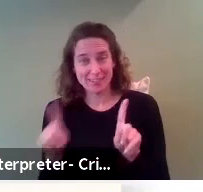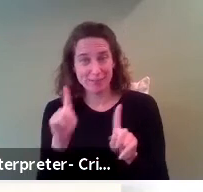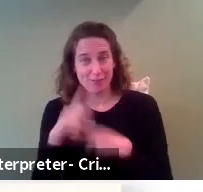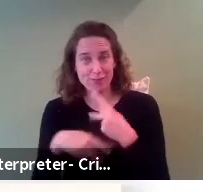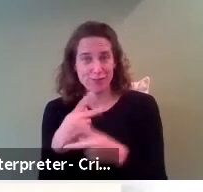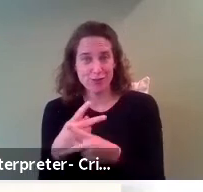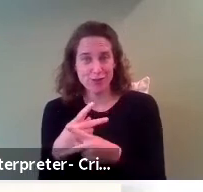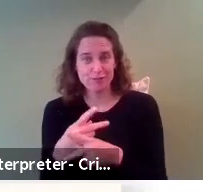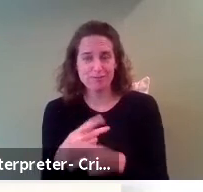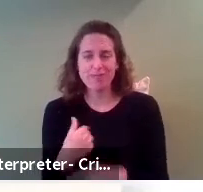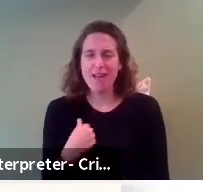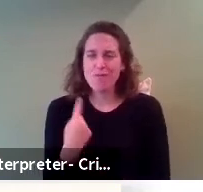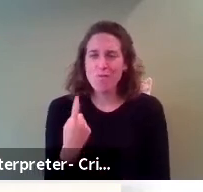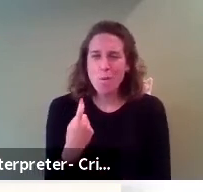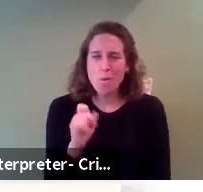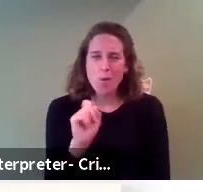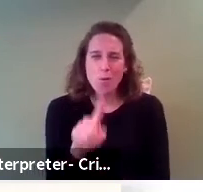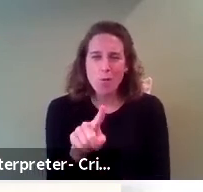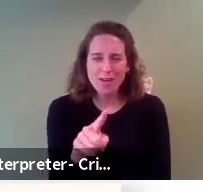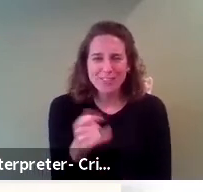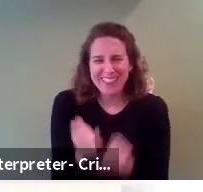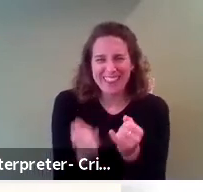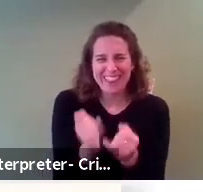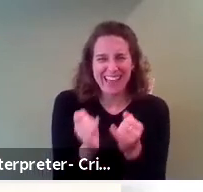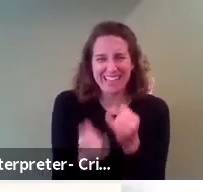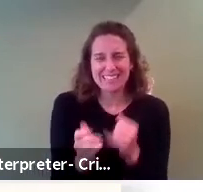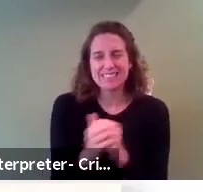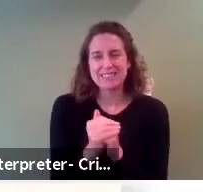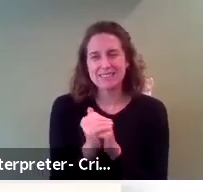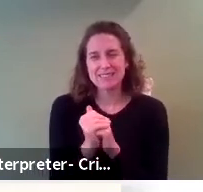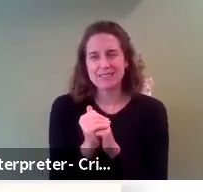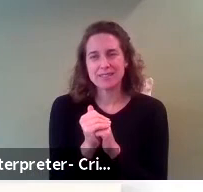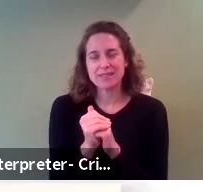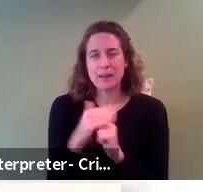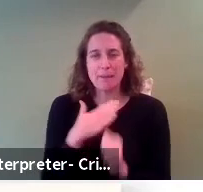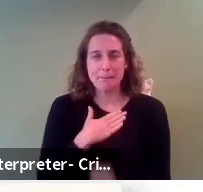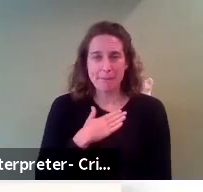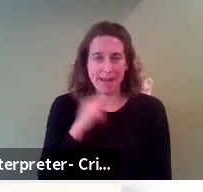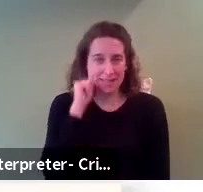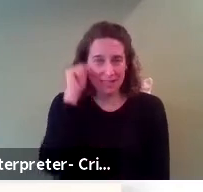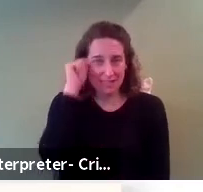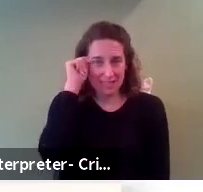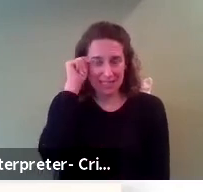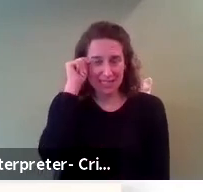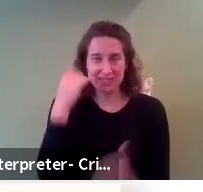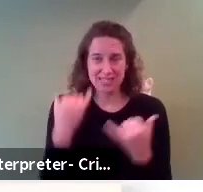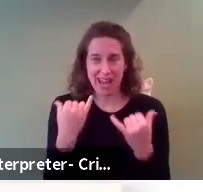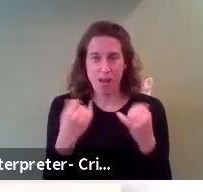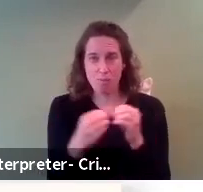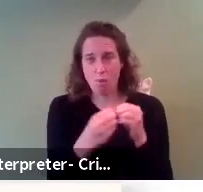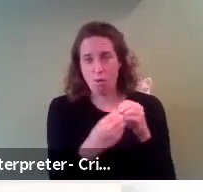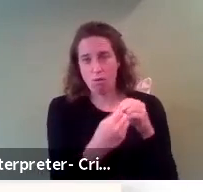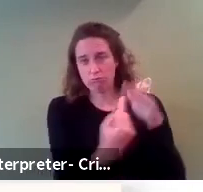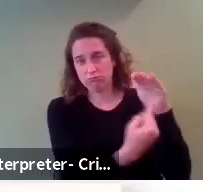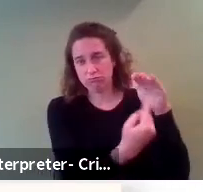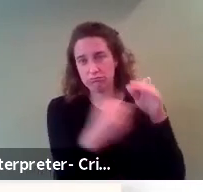to squeeze one more question in here because it just came in sort of last year. My teens have closed themselves up in their rooms more than ever